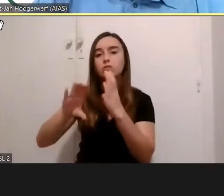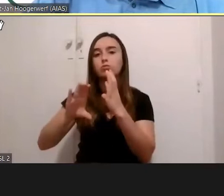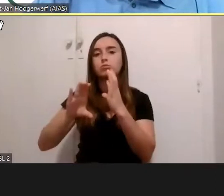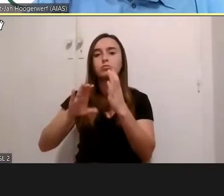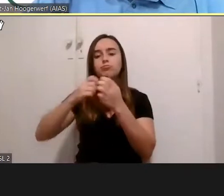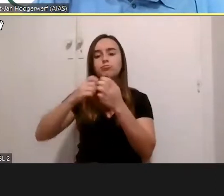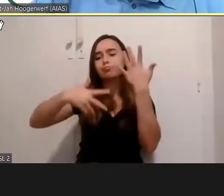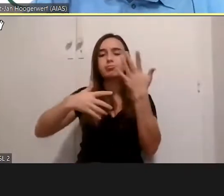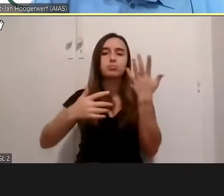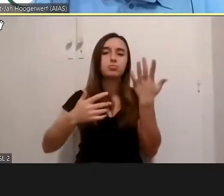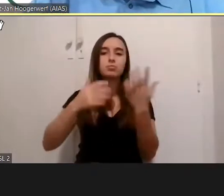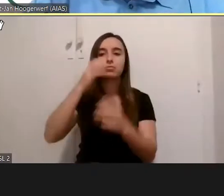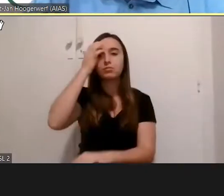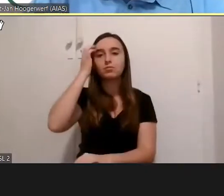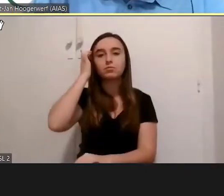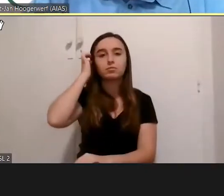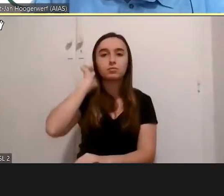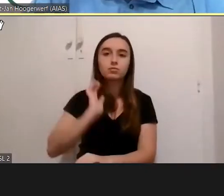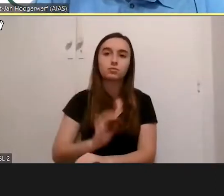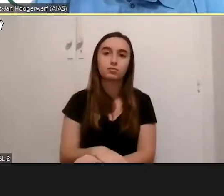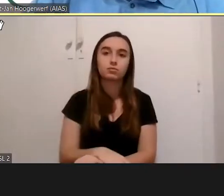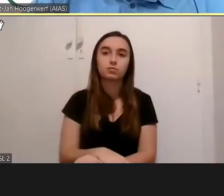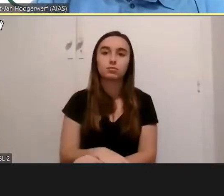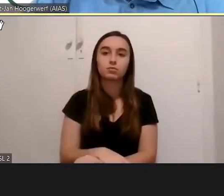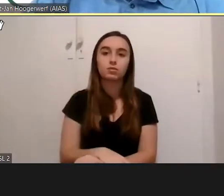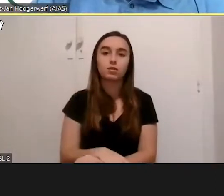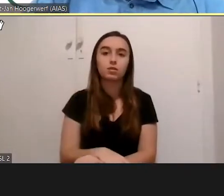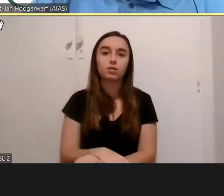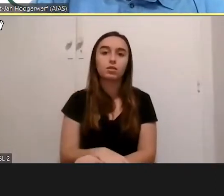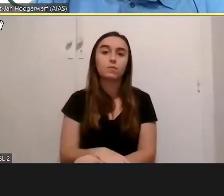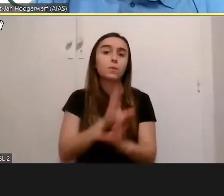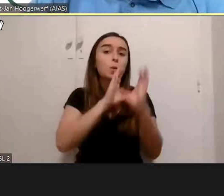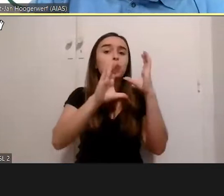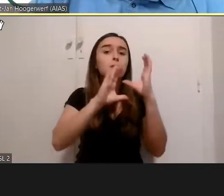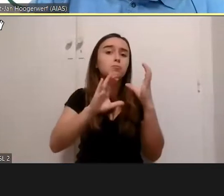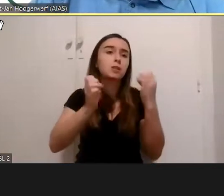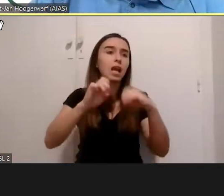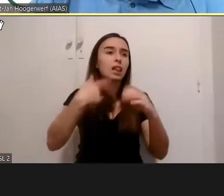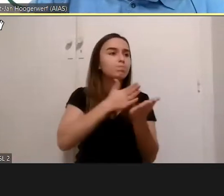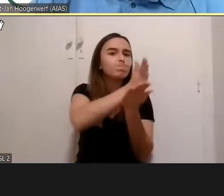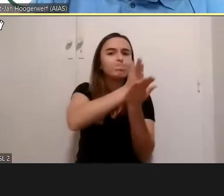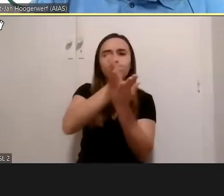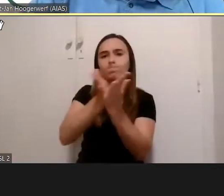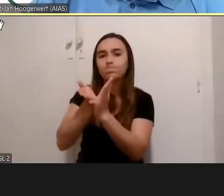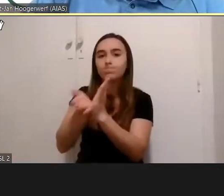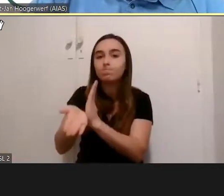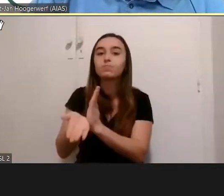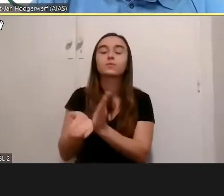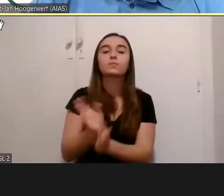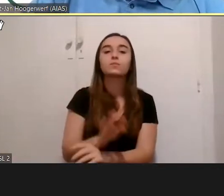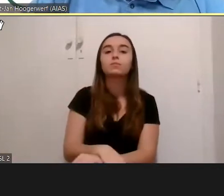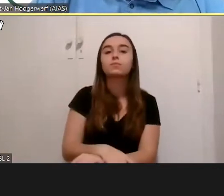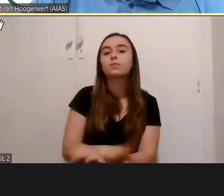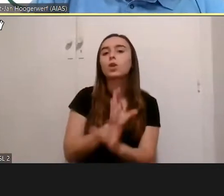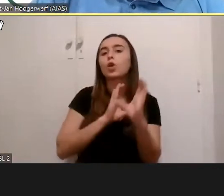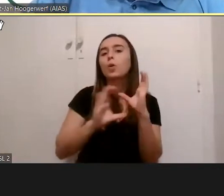let's say, can use better different ways of communication. So multimodality in the communication is